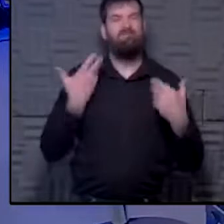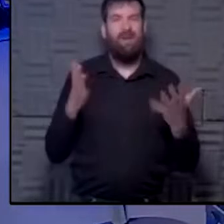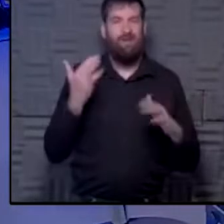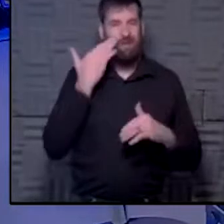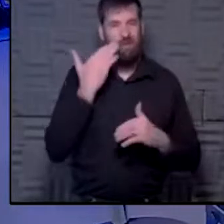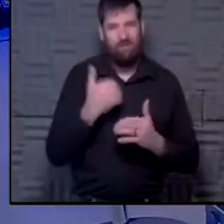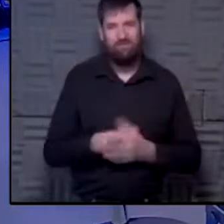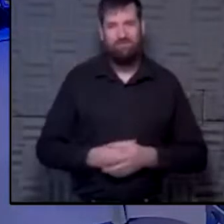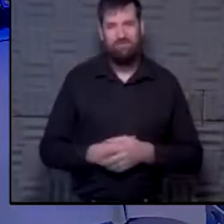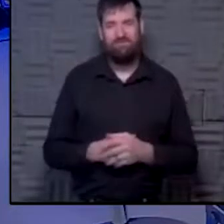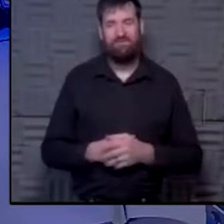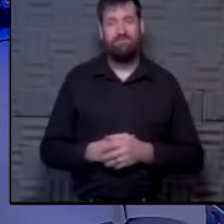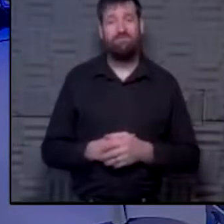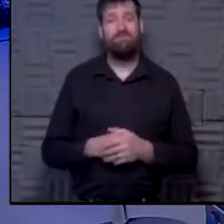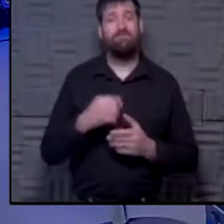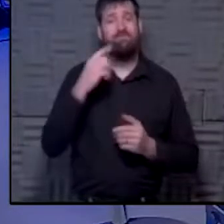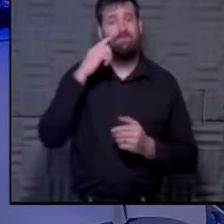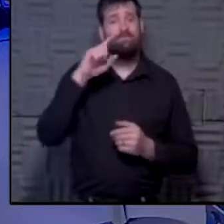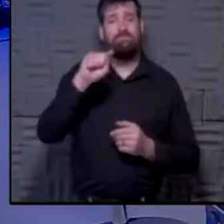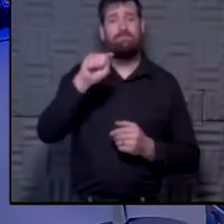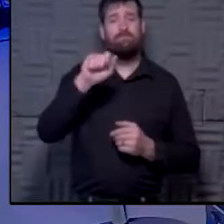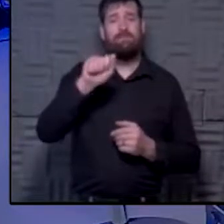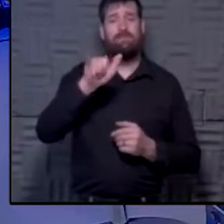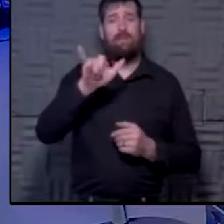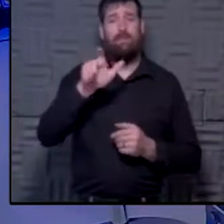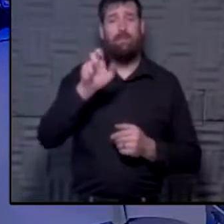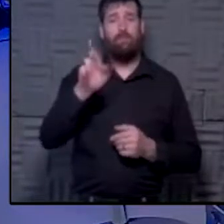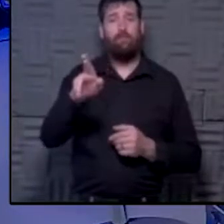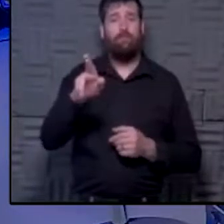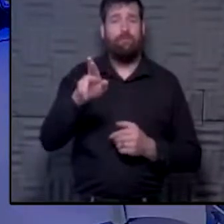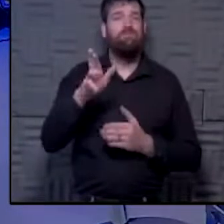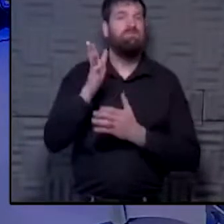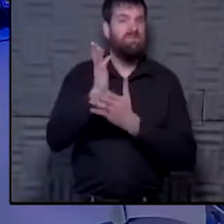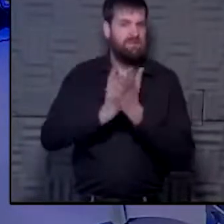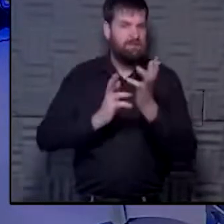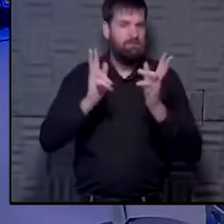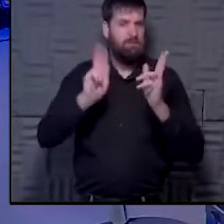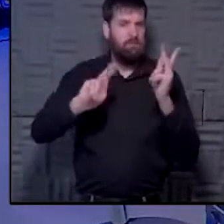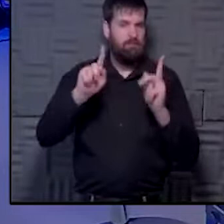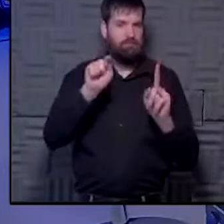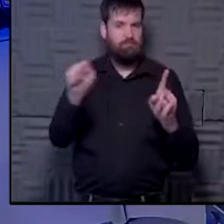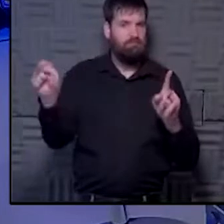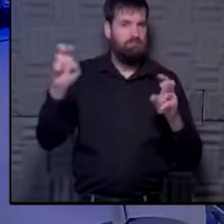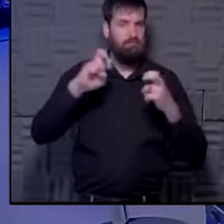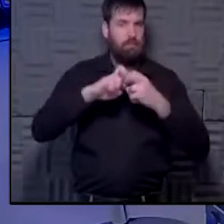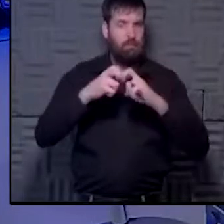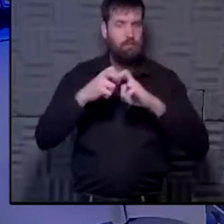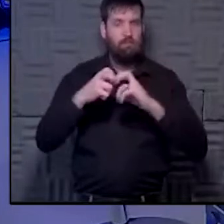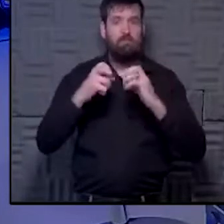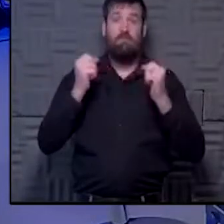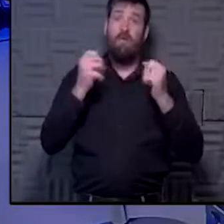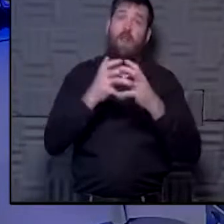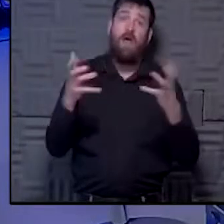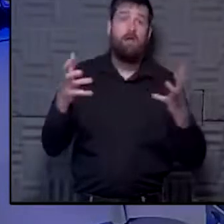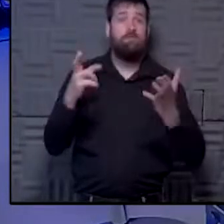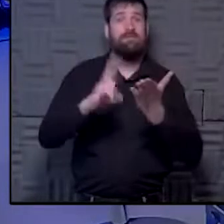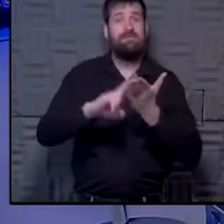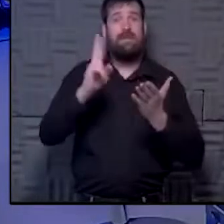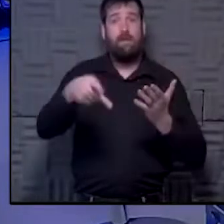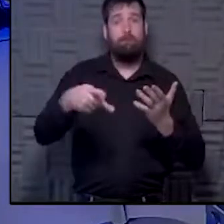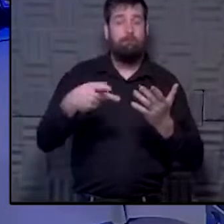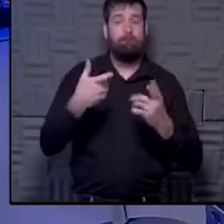And I think, Taylor, the problem that some folks have is that much of the sign up in some